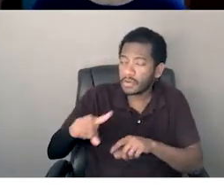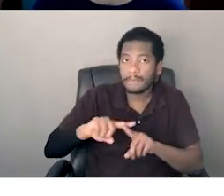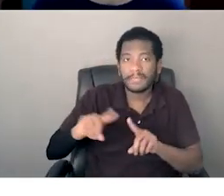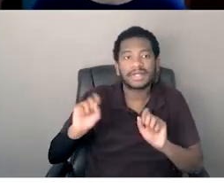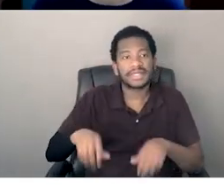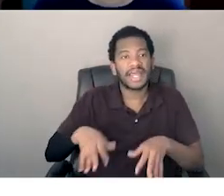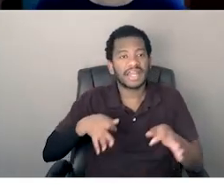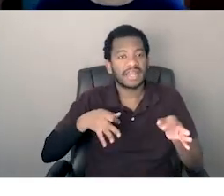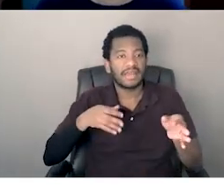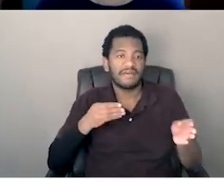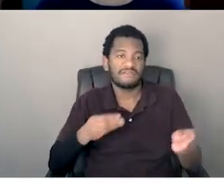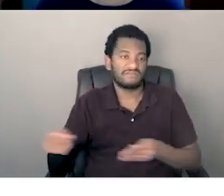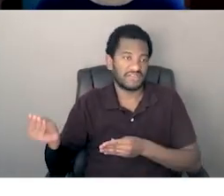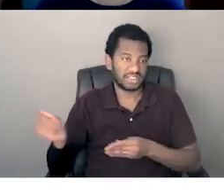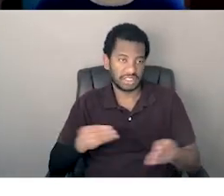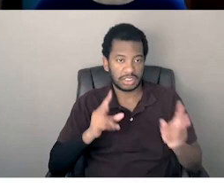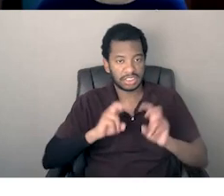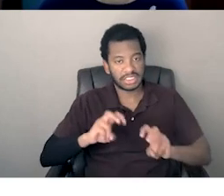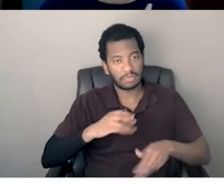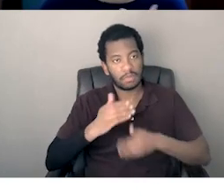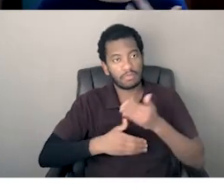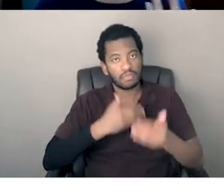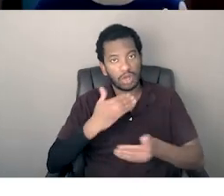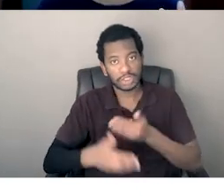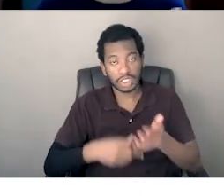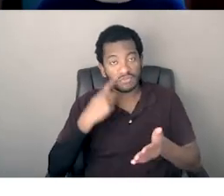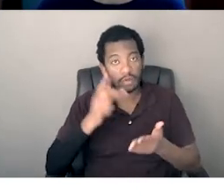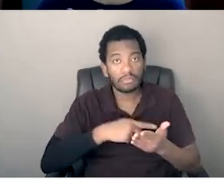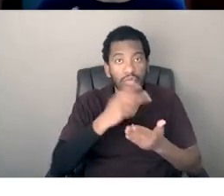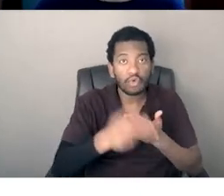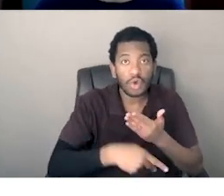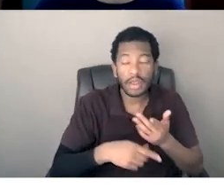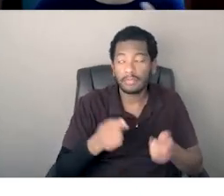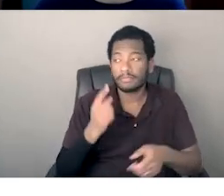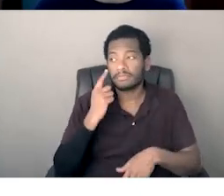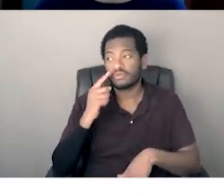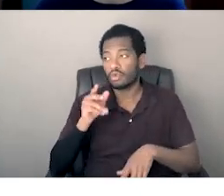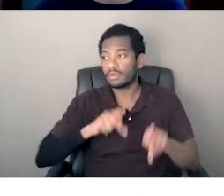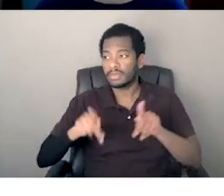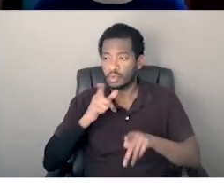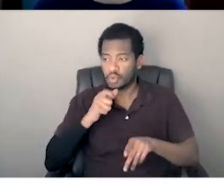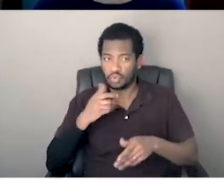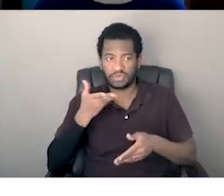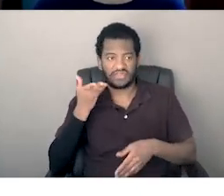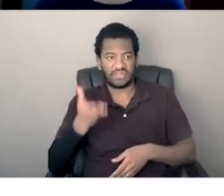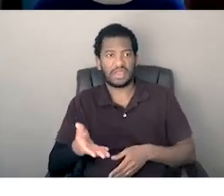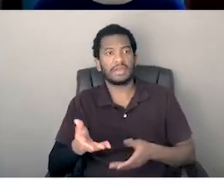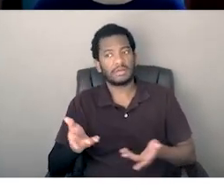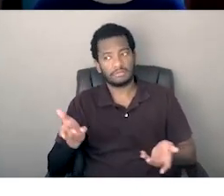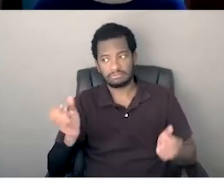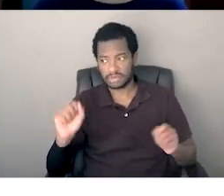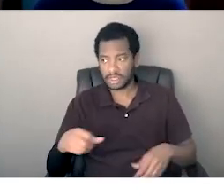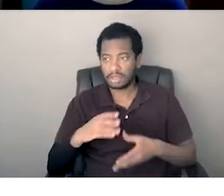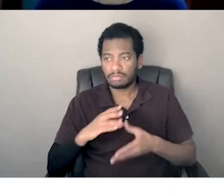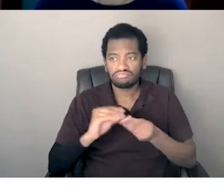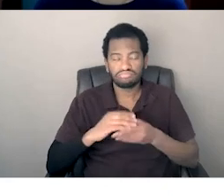can assess themselves. In terms of the program, participants are there to have value and voice, and